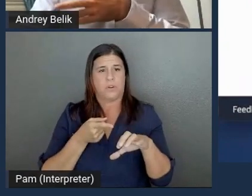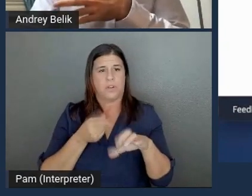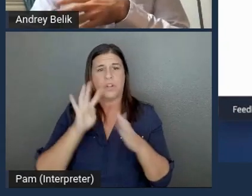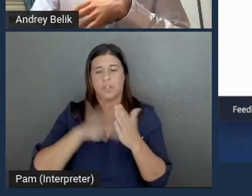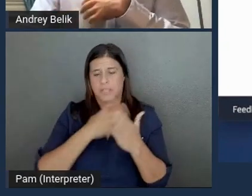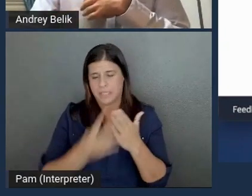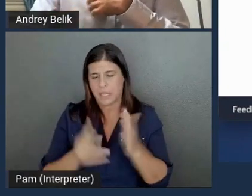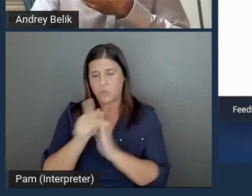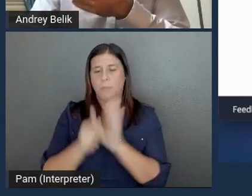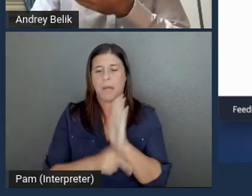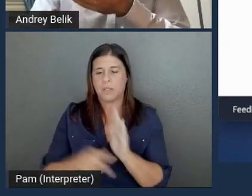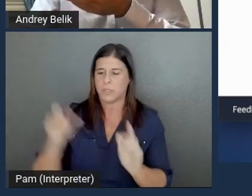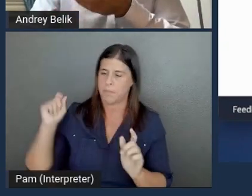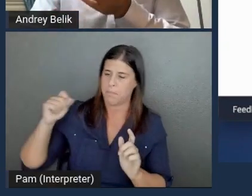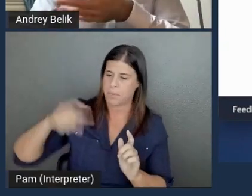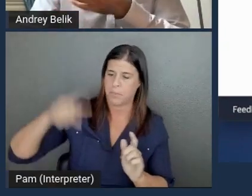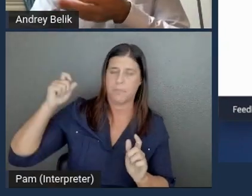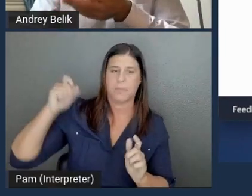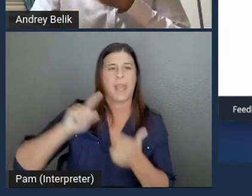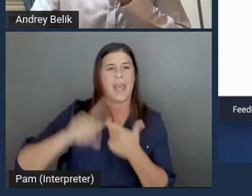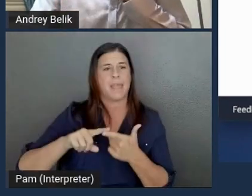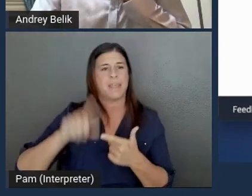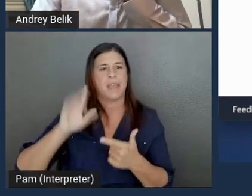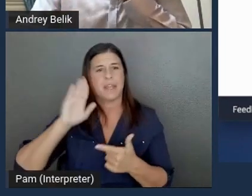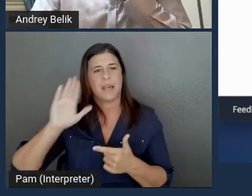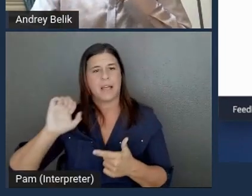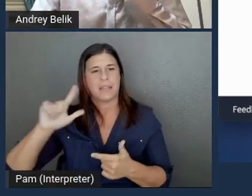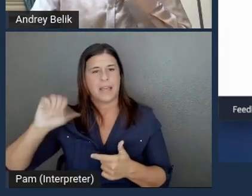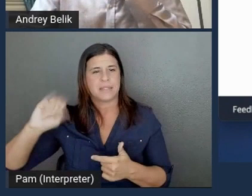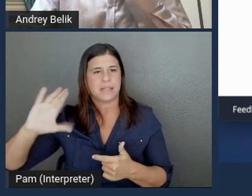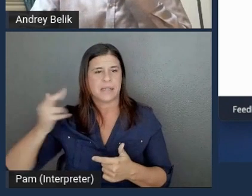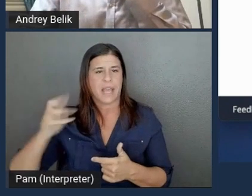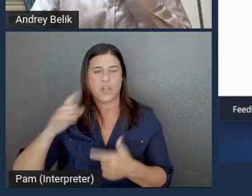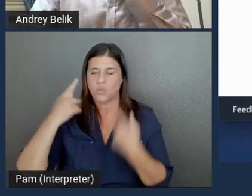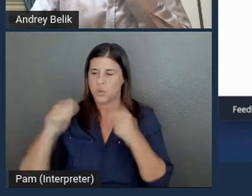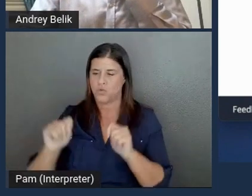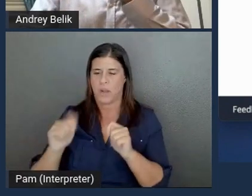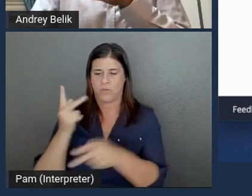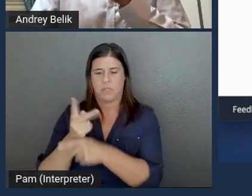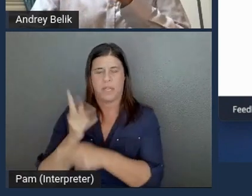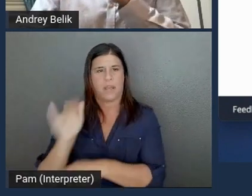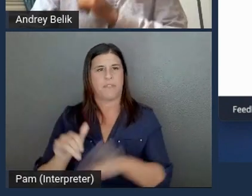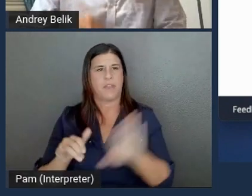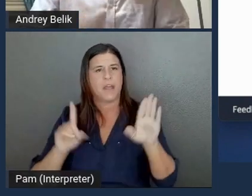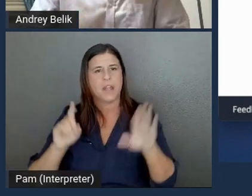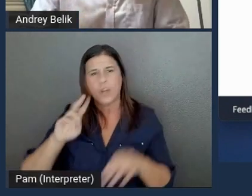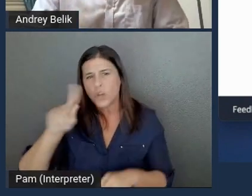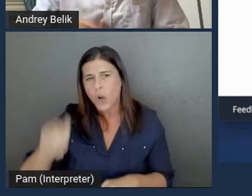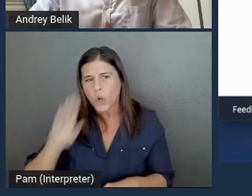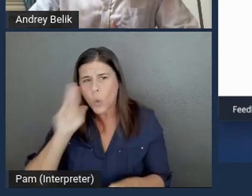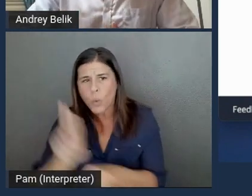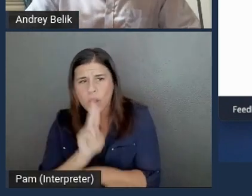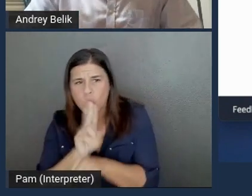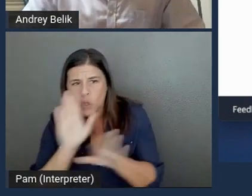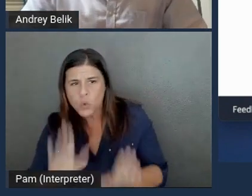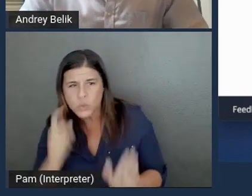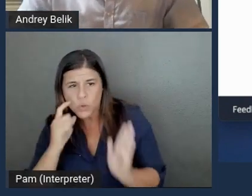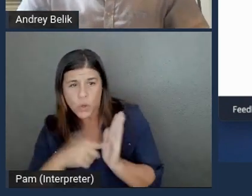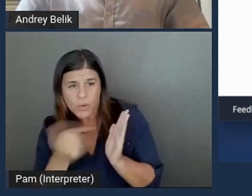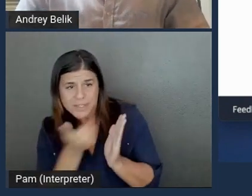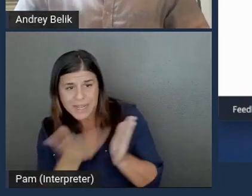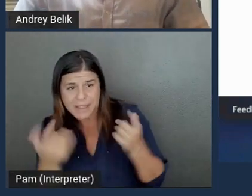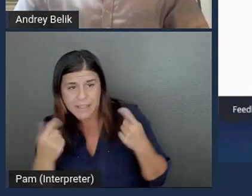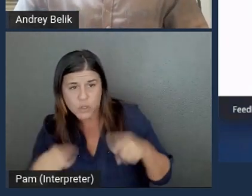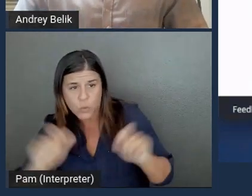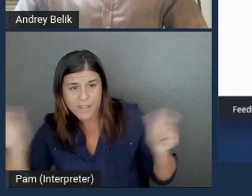policy will get triggered, and ElastiCache will try to get that done. Will the users notice anything during the scale out? Is